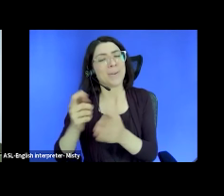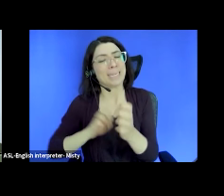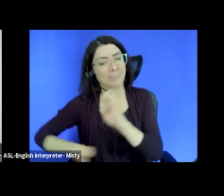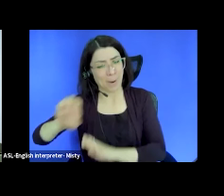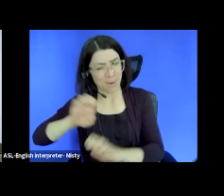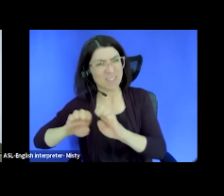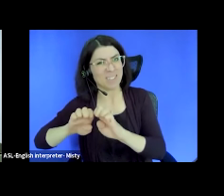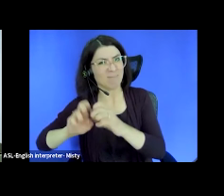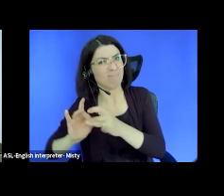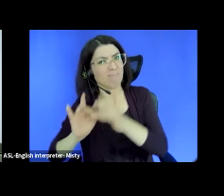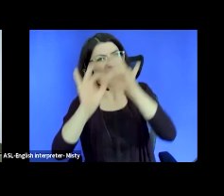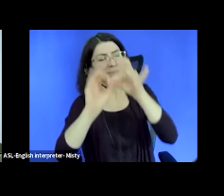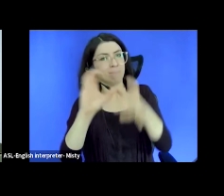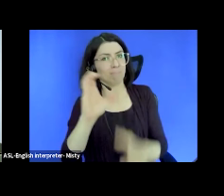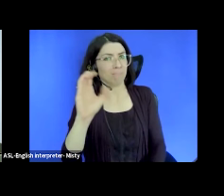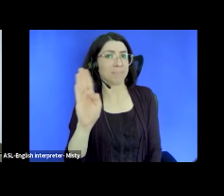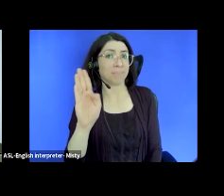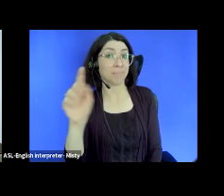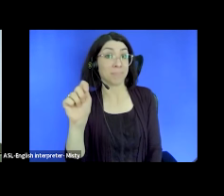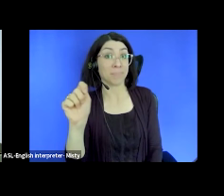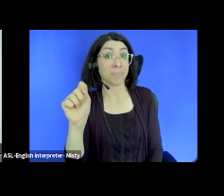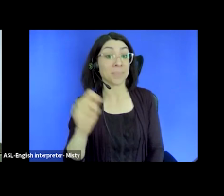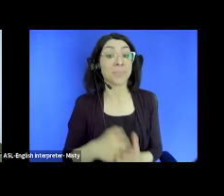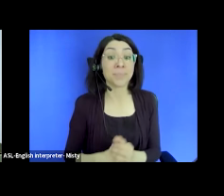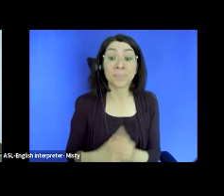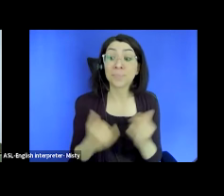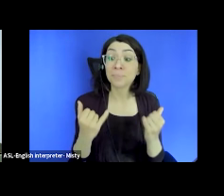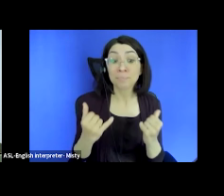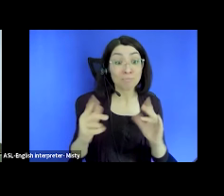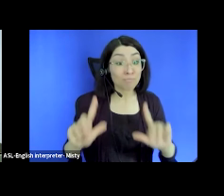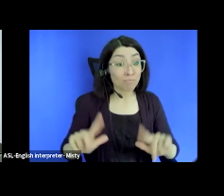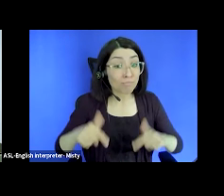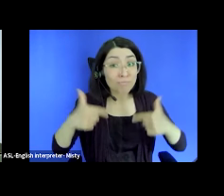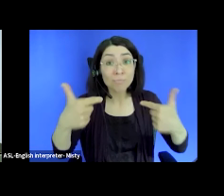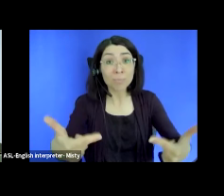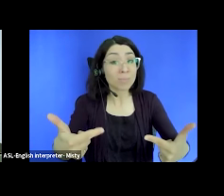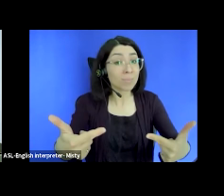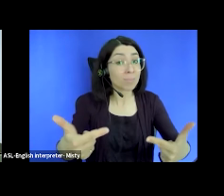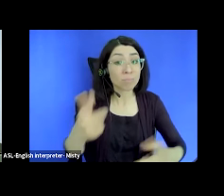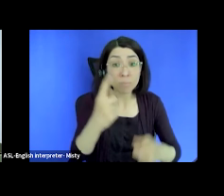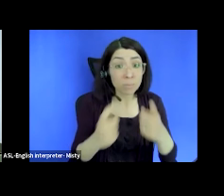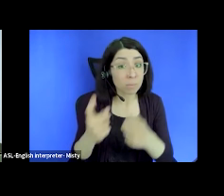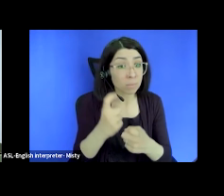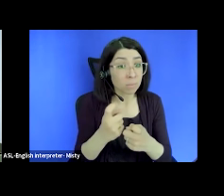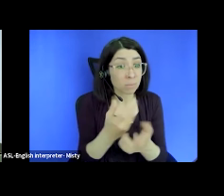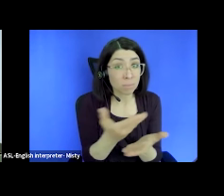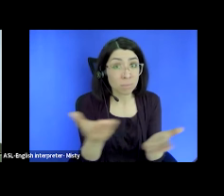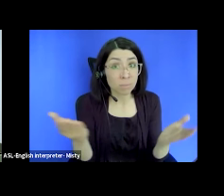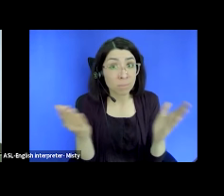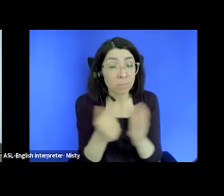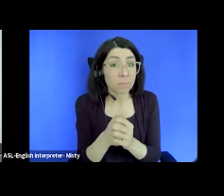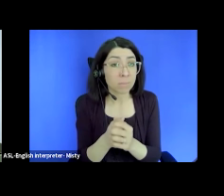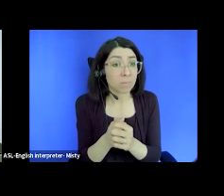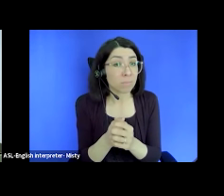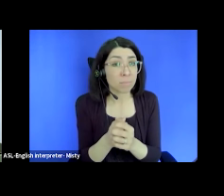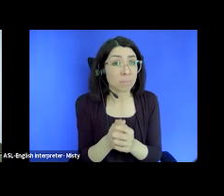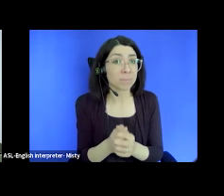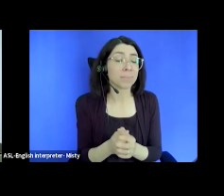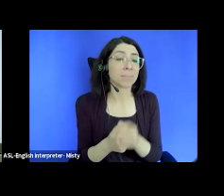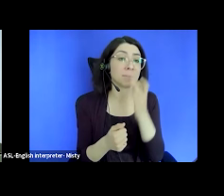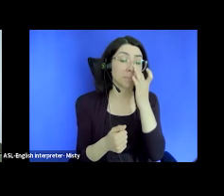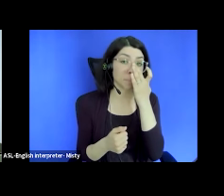to open it up and see if anybody had any questions about the two tools I've given you and